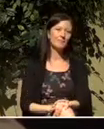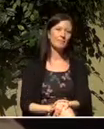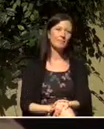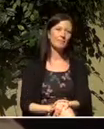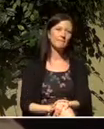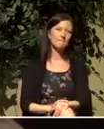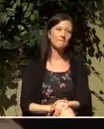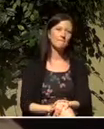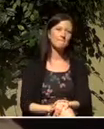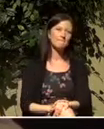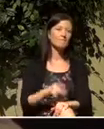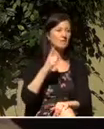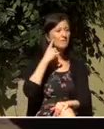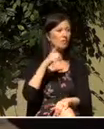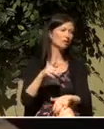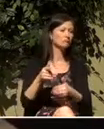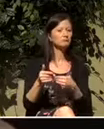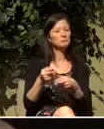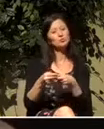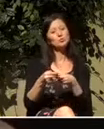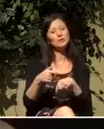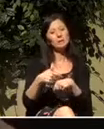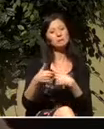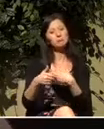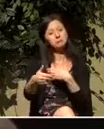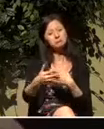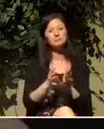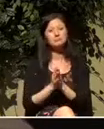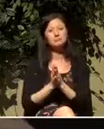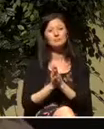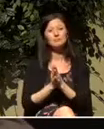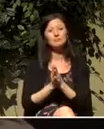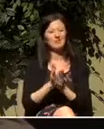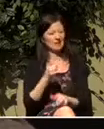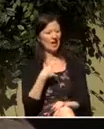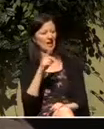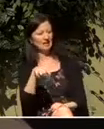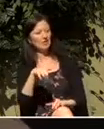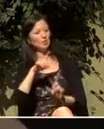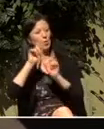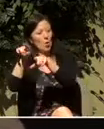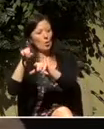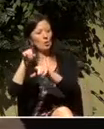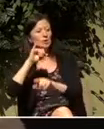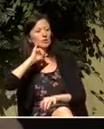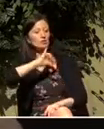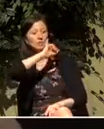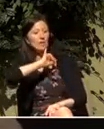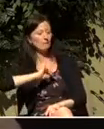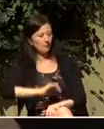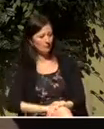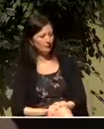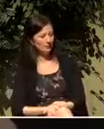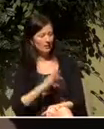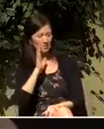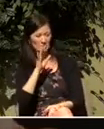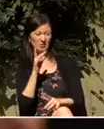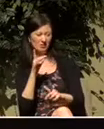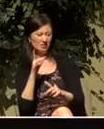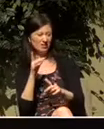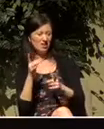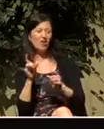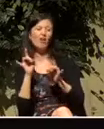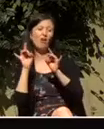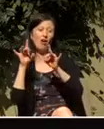Over the next while, he told us a couple of times that he had to go to Jerusalem and that they were going to do some awful things to him there,